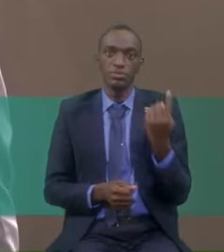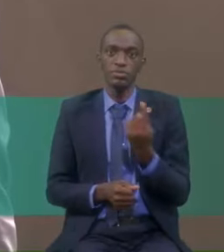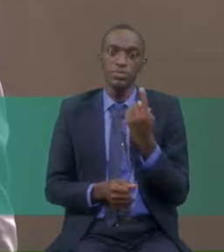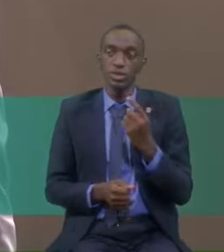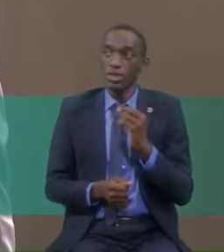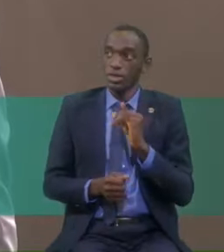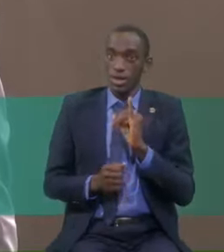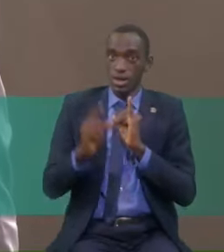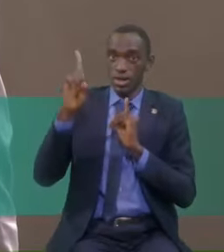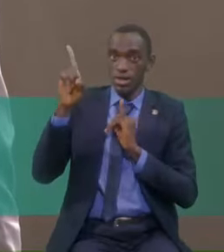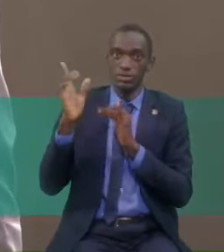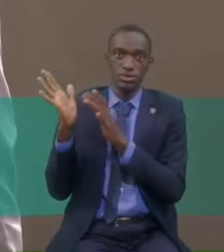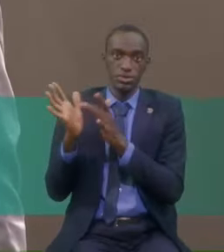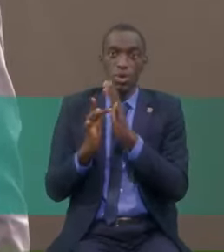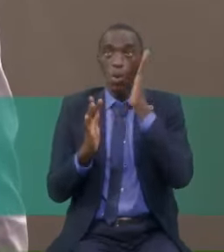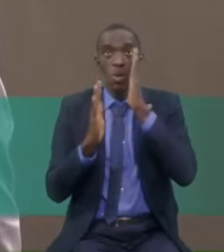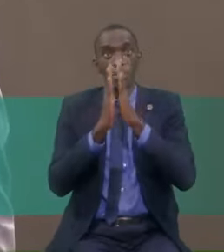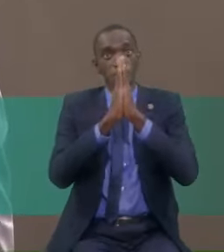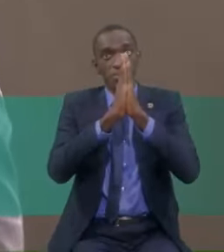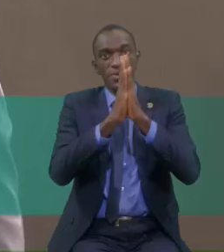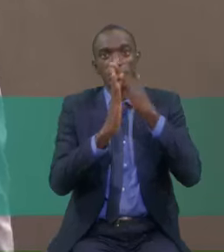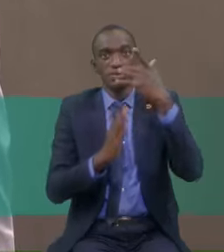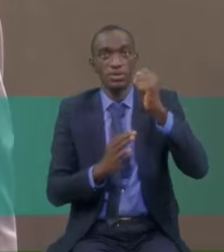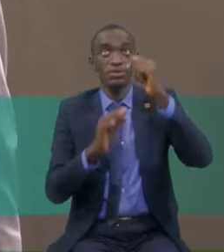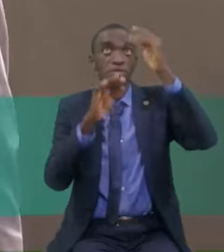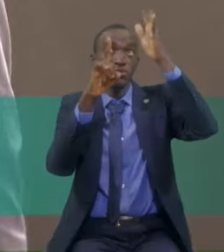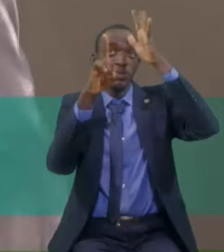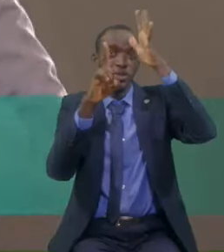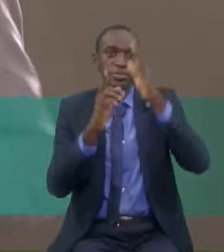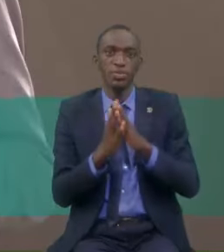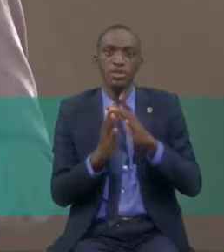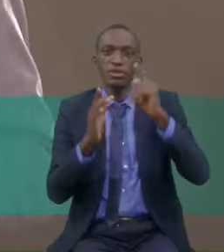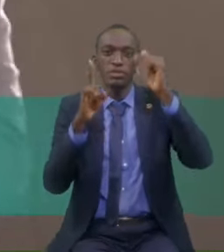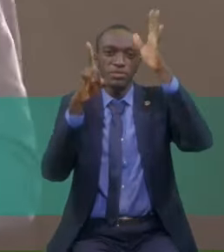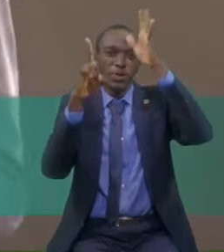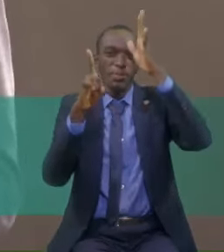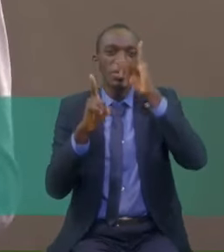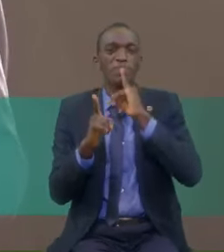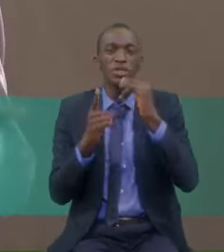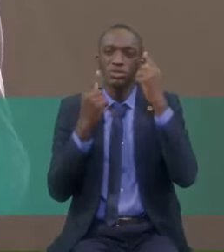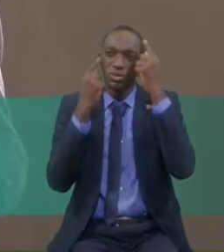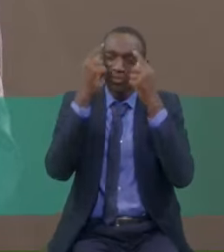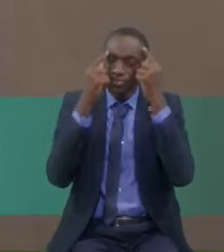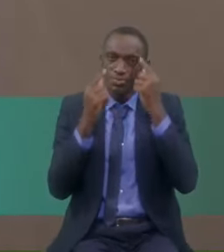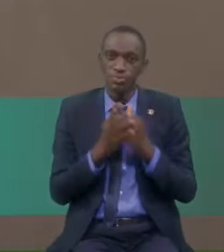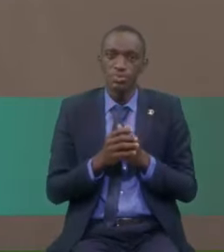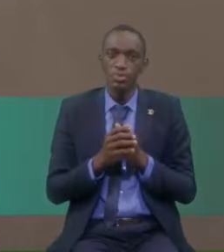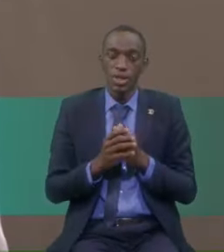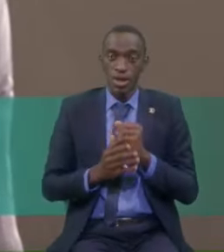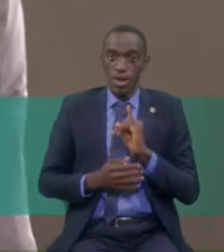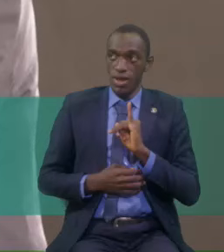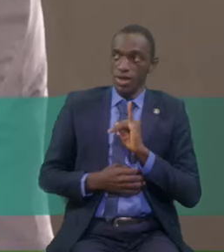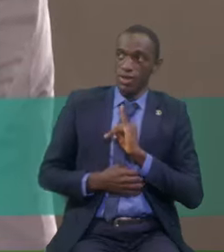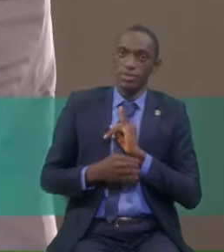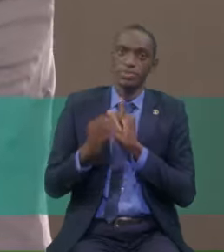Father is concerned and connected with this. I, Jesus Christ,